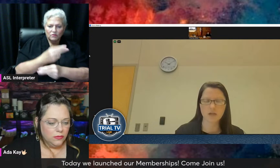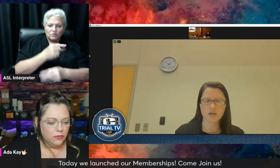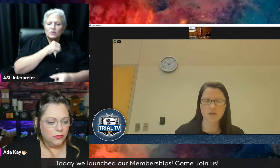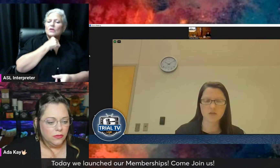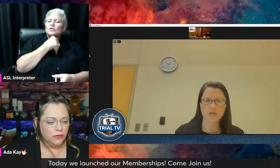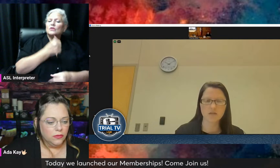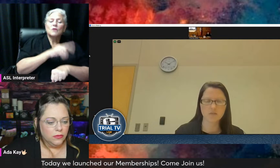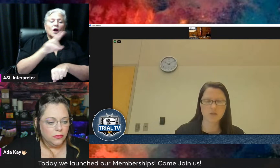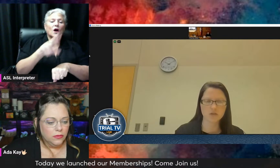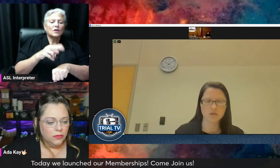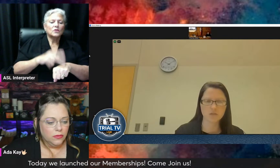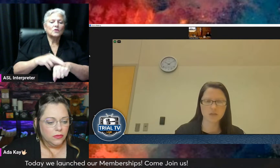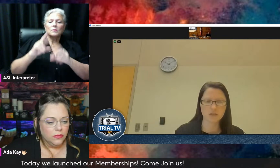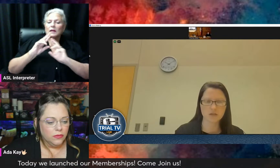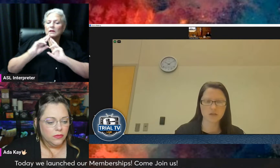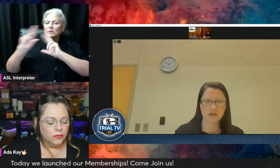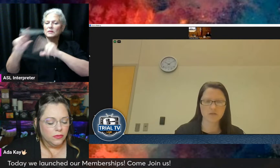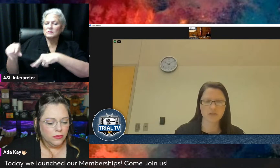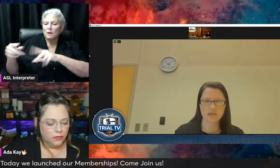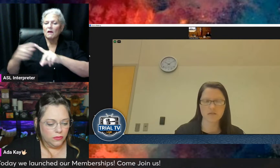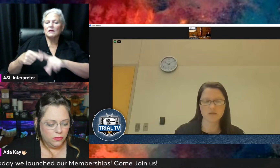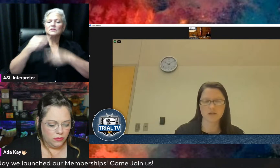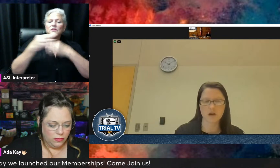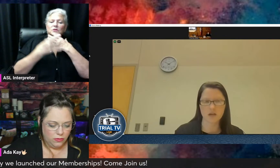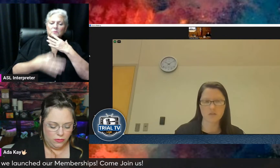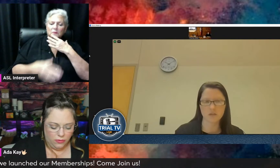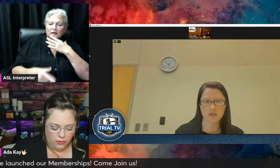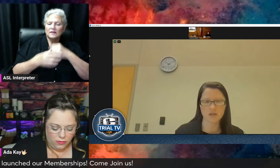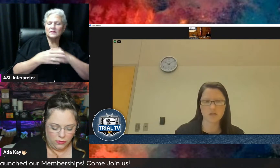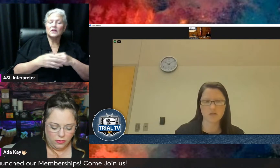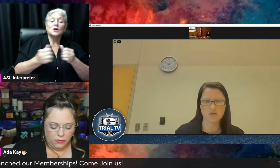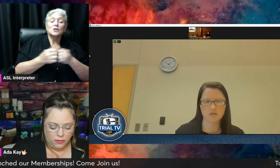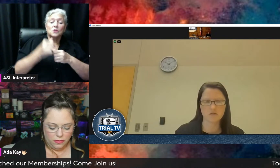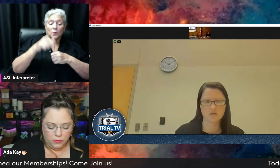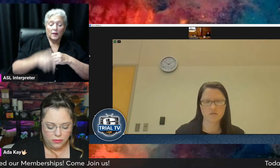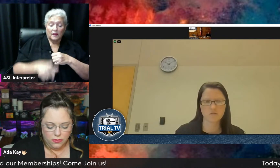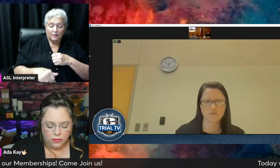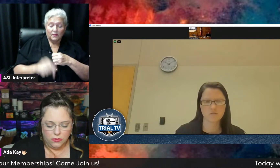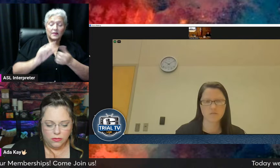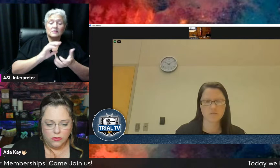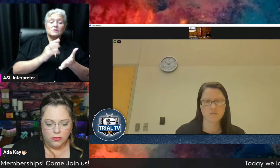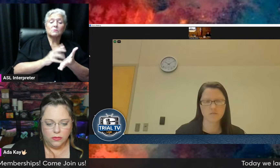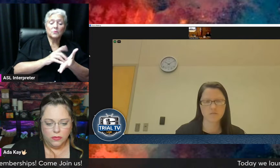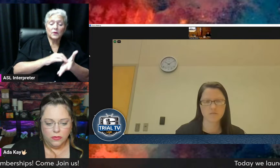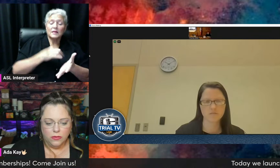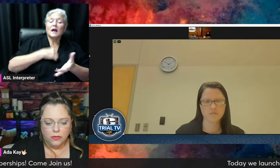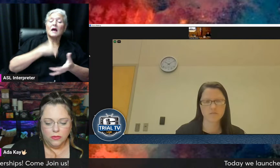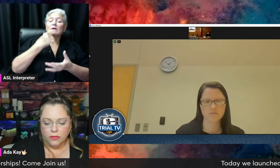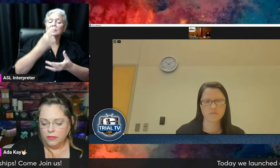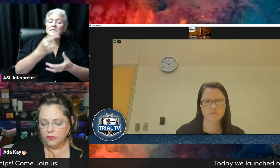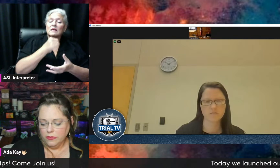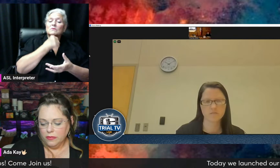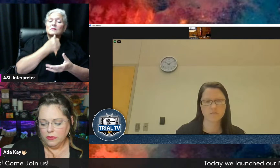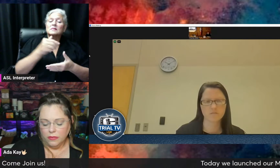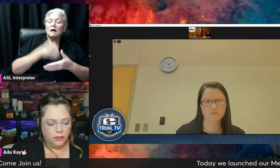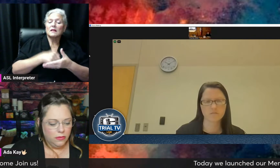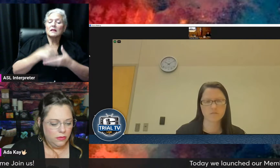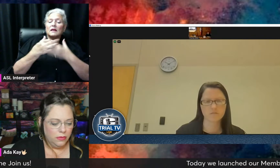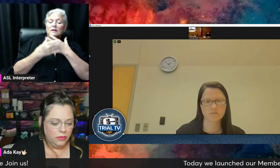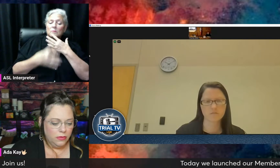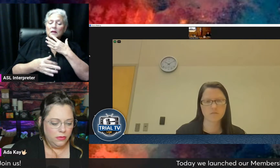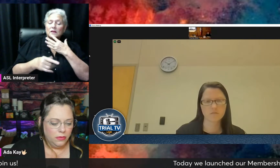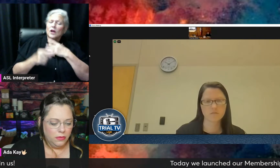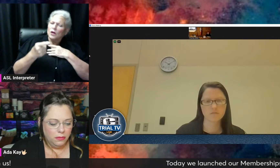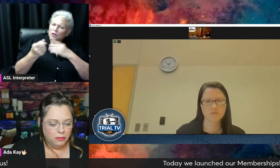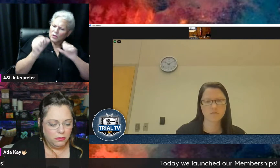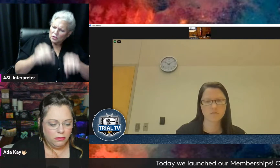with blood. So this impression in particular, I would say it was not in blood. Okay. Were you able to determine when the